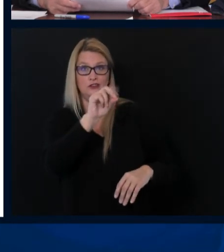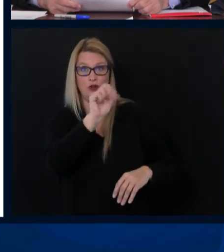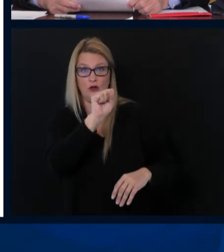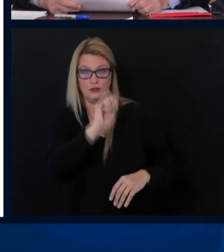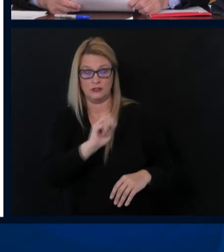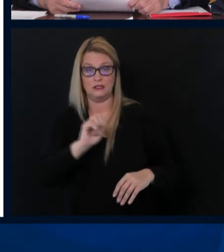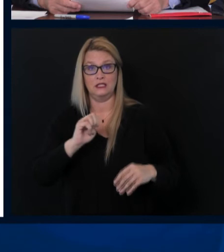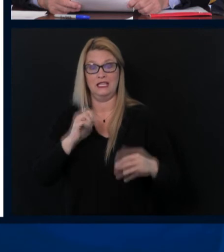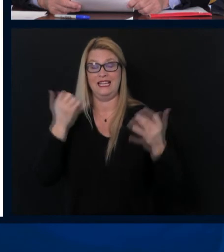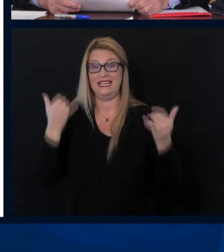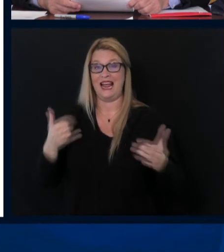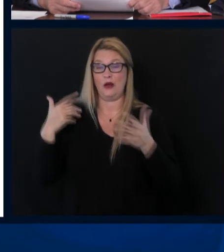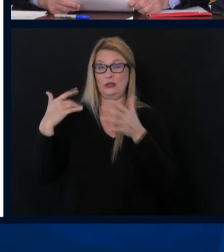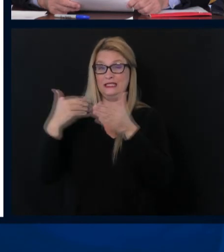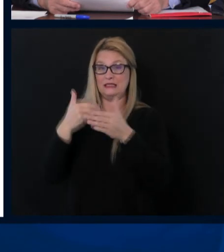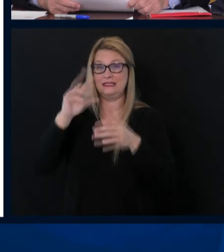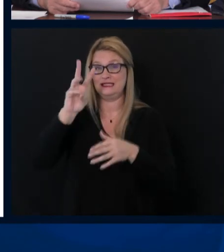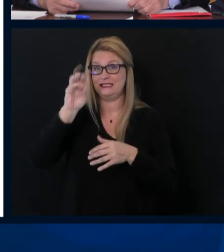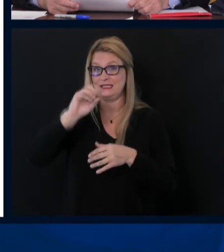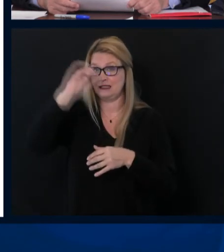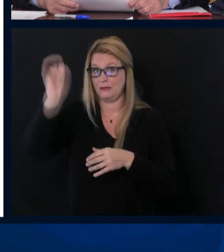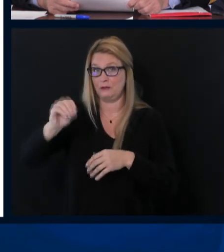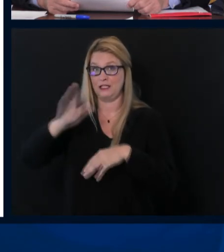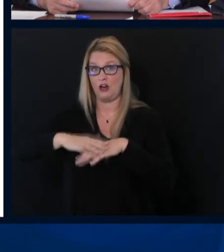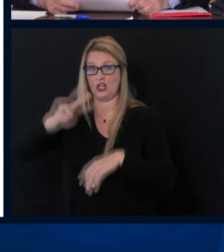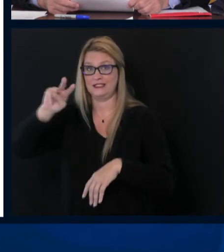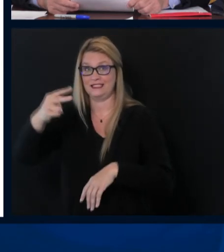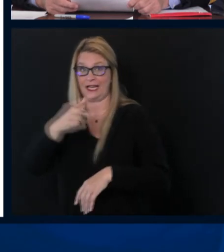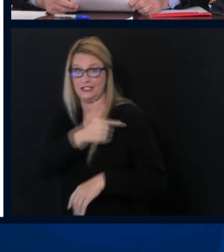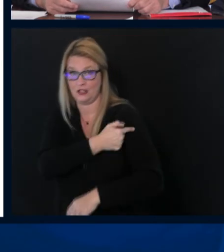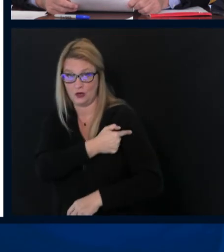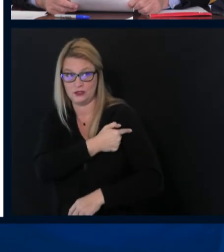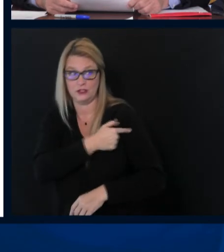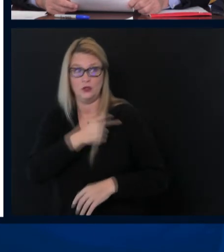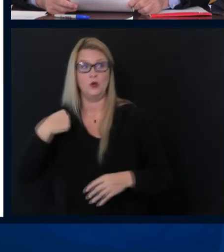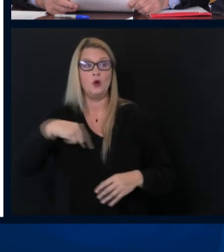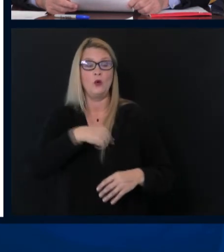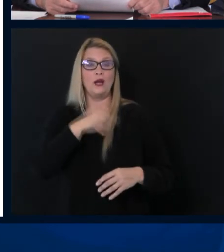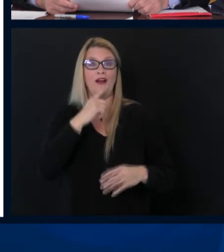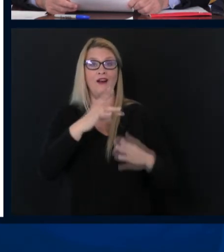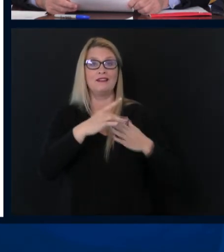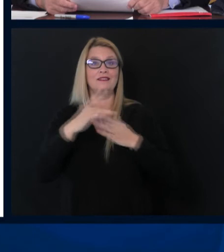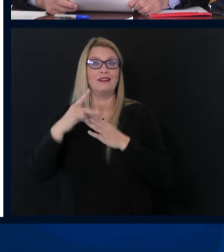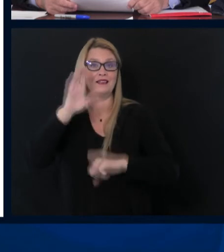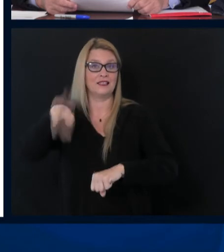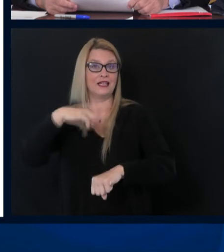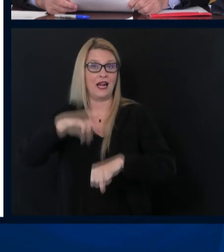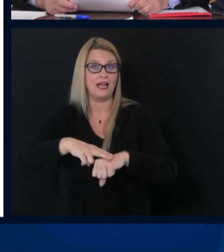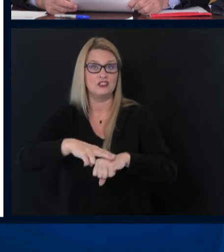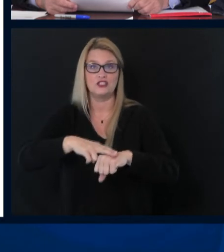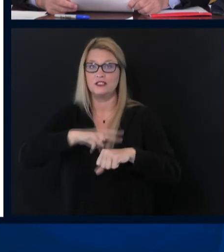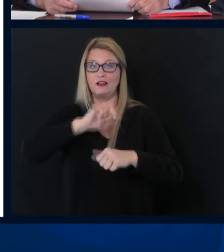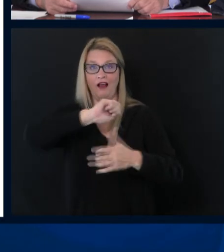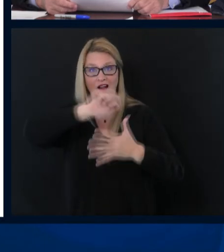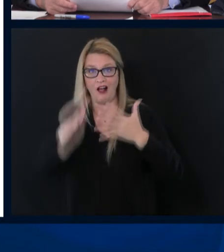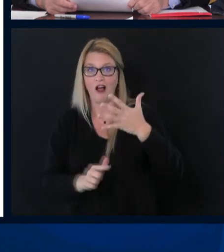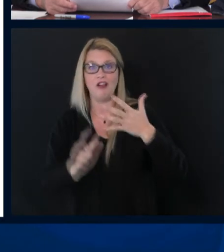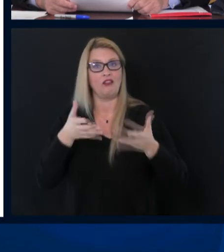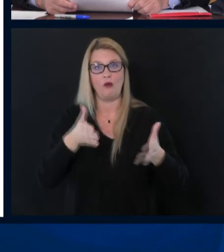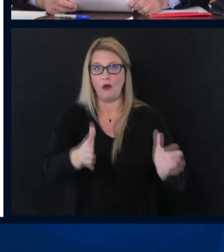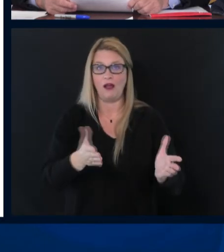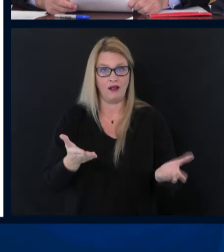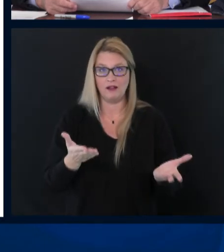nearing 60% on the second round doses. We're leading the nation in every way you can imagine. We've got a